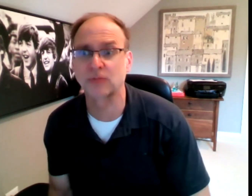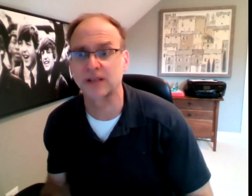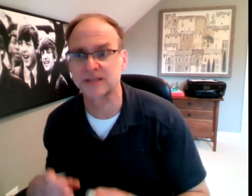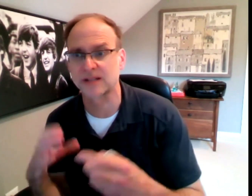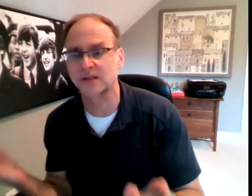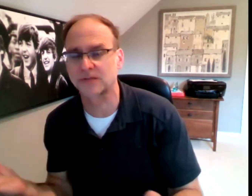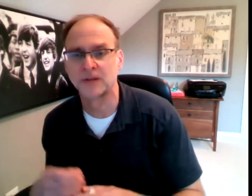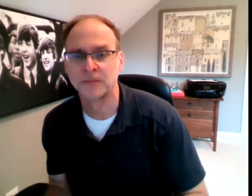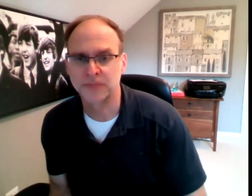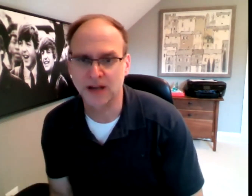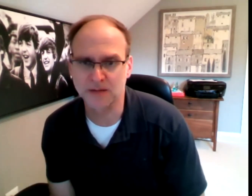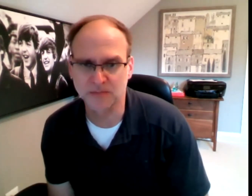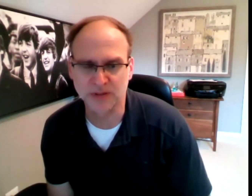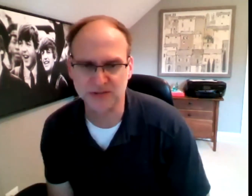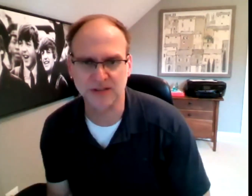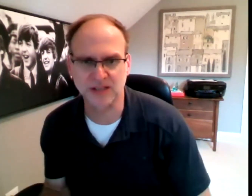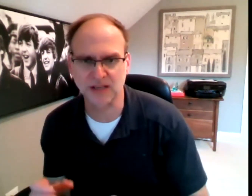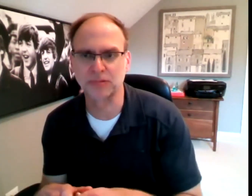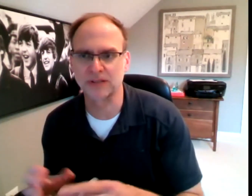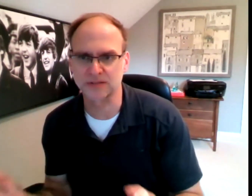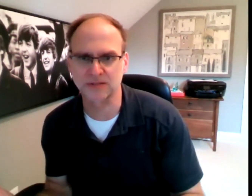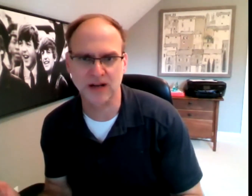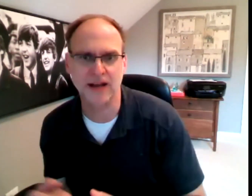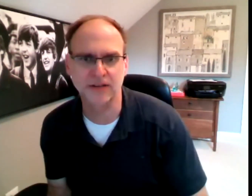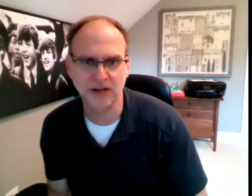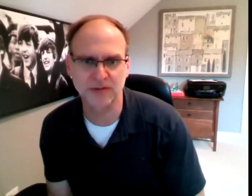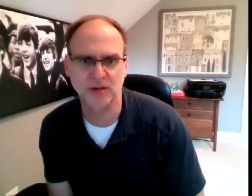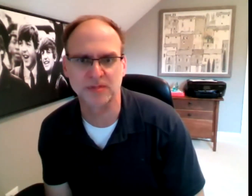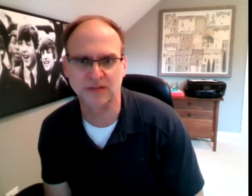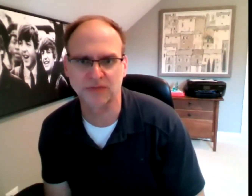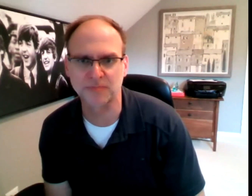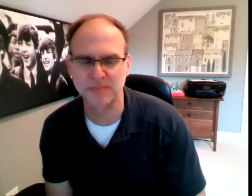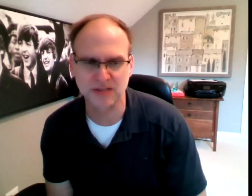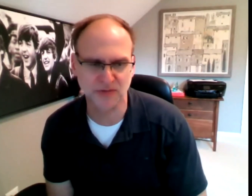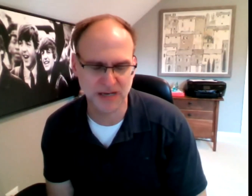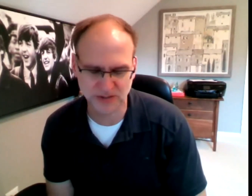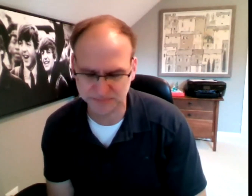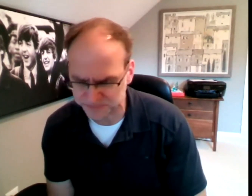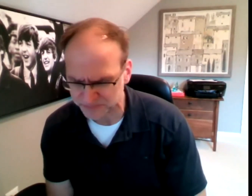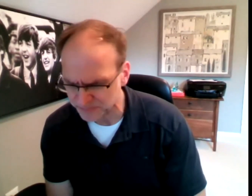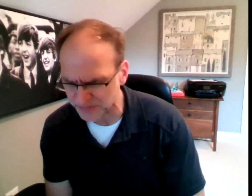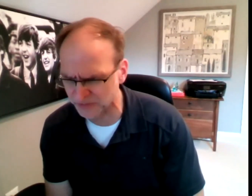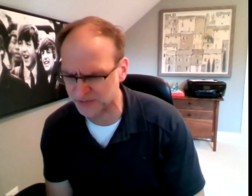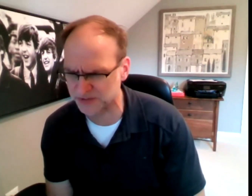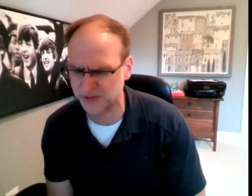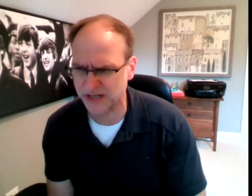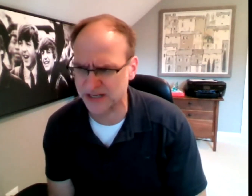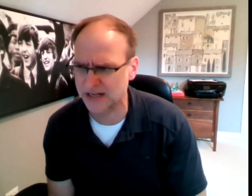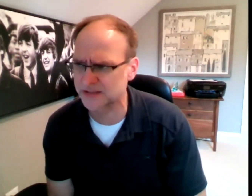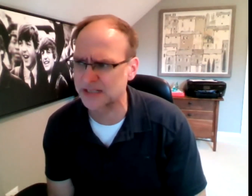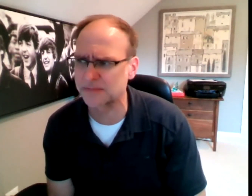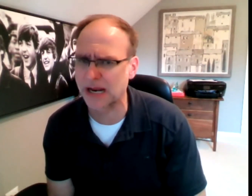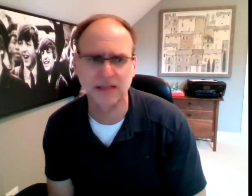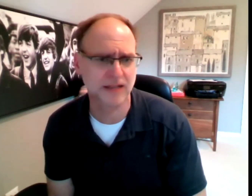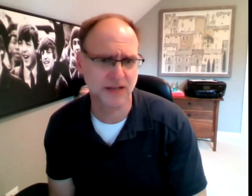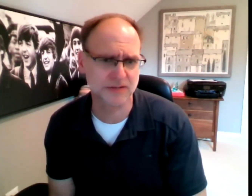you can get really a sense of when they're starting to see a political divide, in terms of misinformation, what sources you're getting